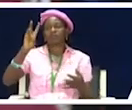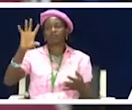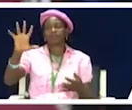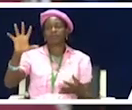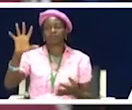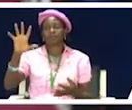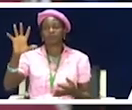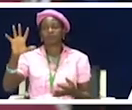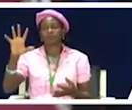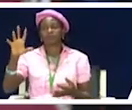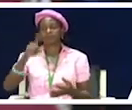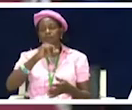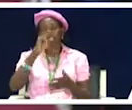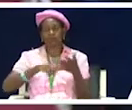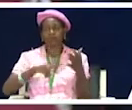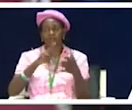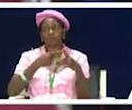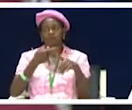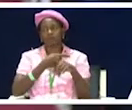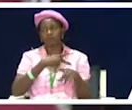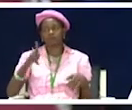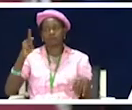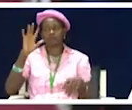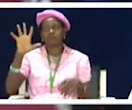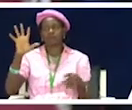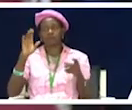75. You can read it from verse 5 to 7.